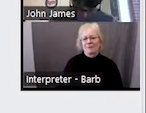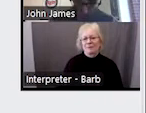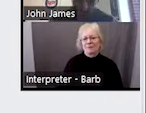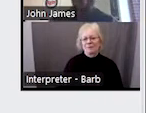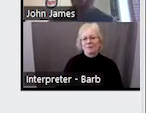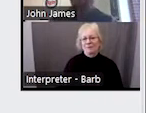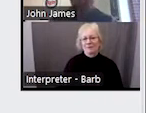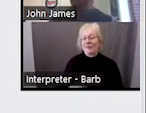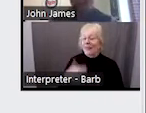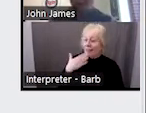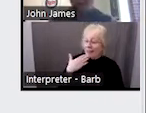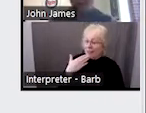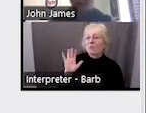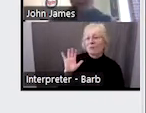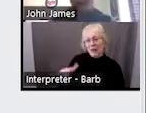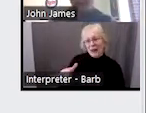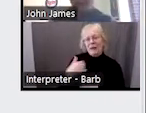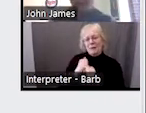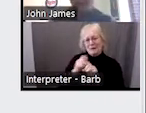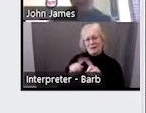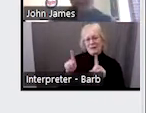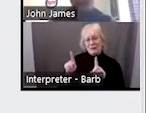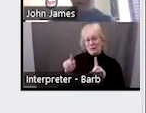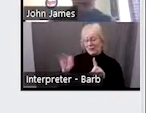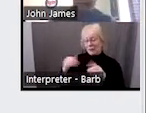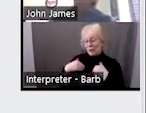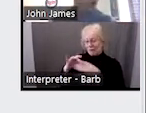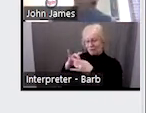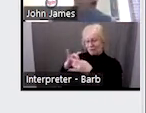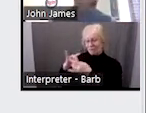anyway. So. Thanks. That makes a difference, doesn't it, when you have a connection with the professor?